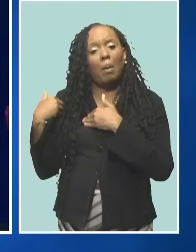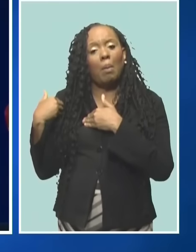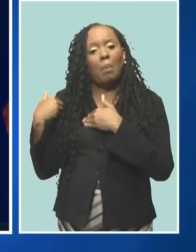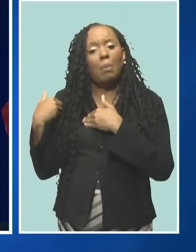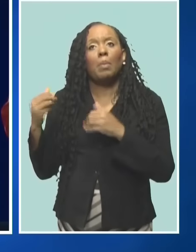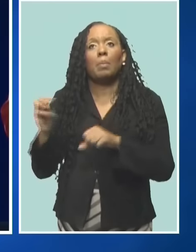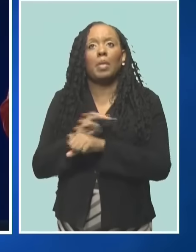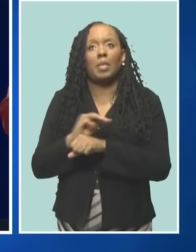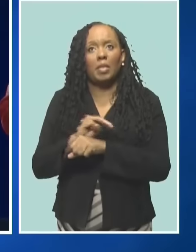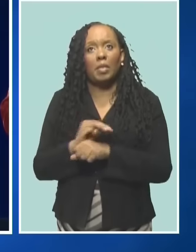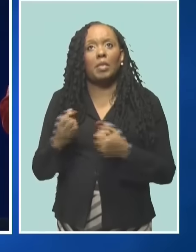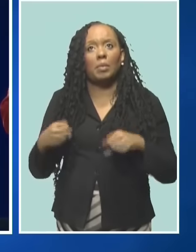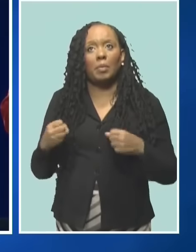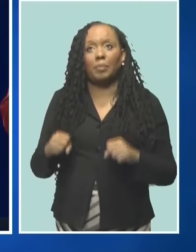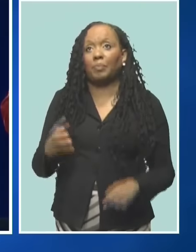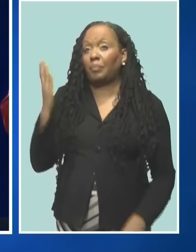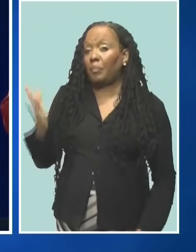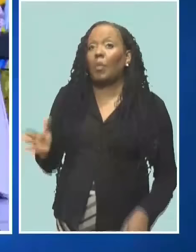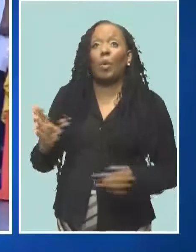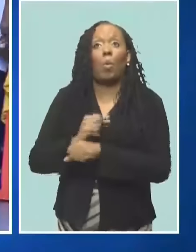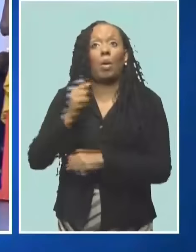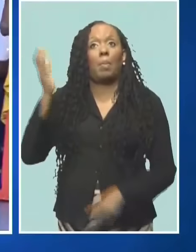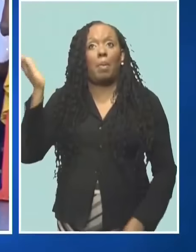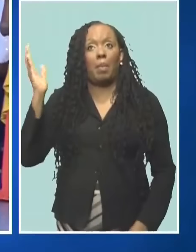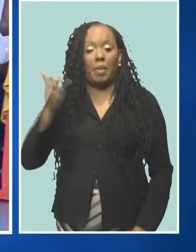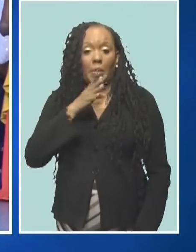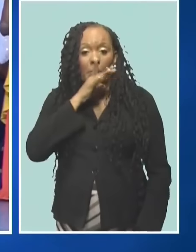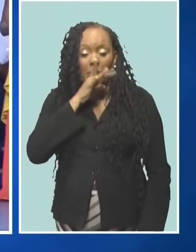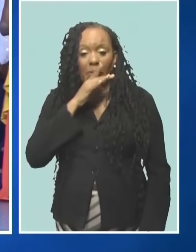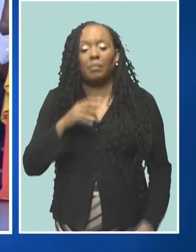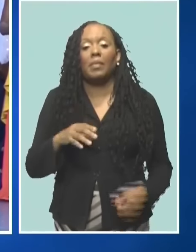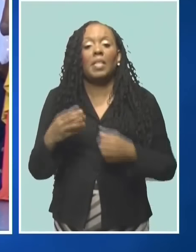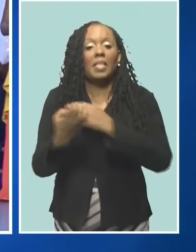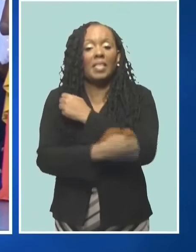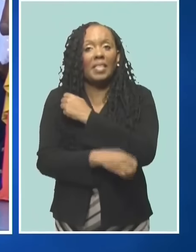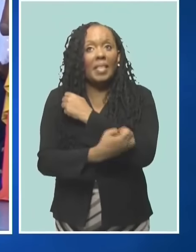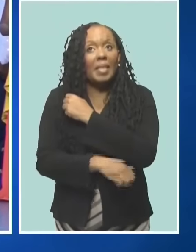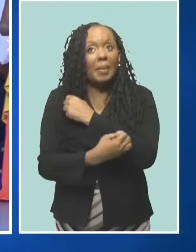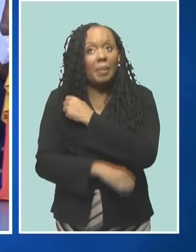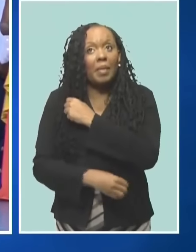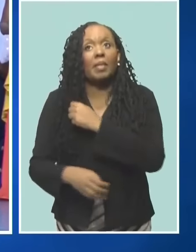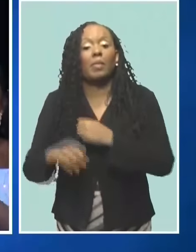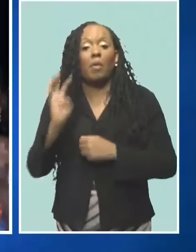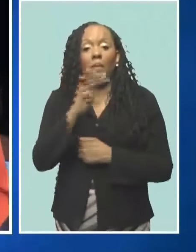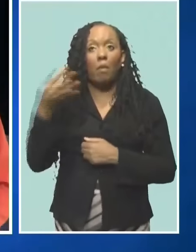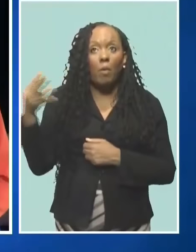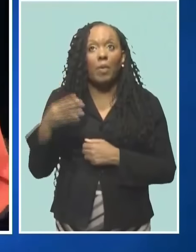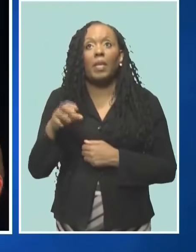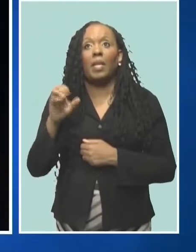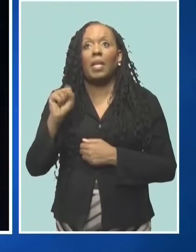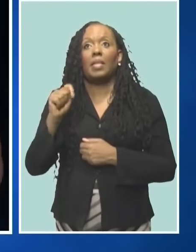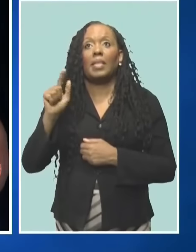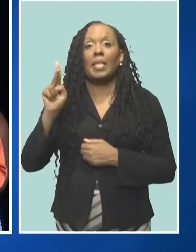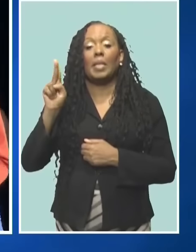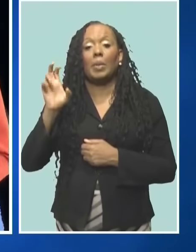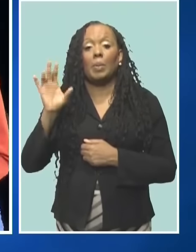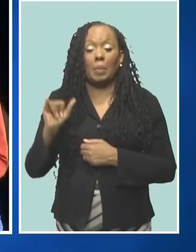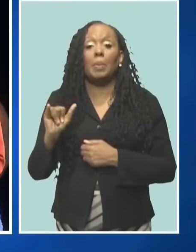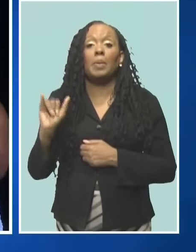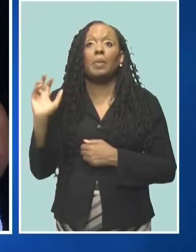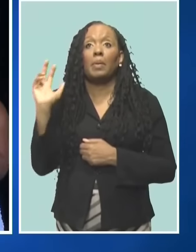St. Lucie copped the public speaking prize. St. Peter's Lamar Collins and Faith Babb were fourth, St. Lucie's Akil McGarry